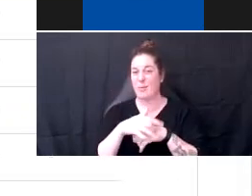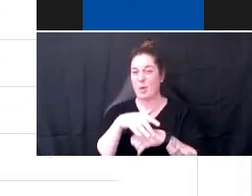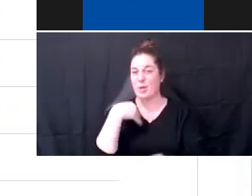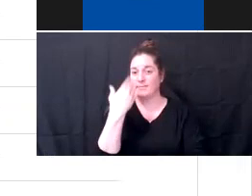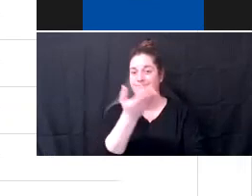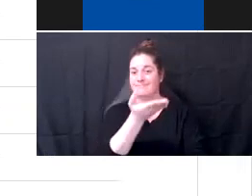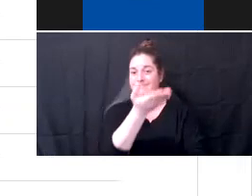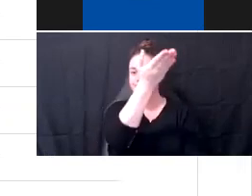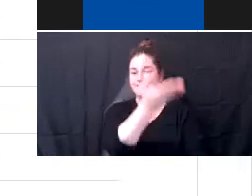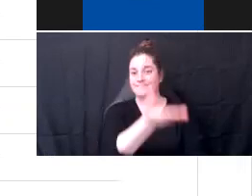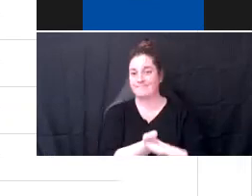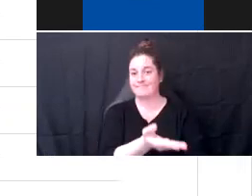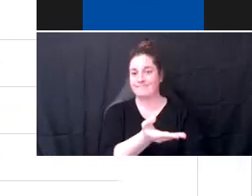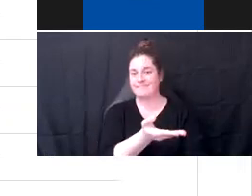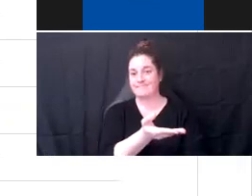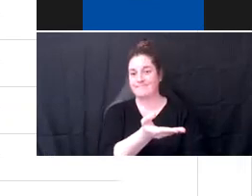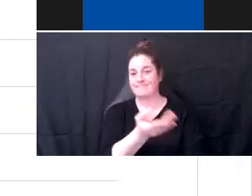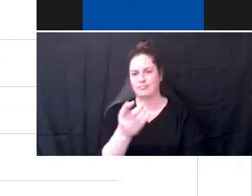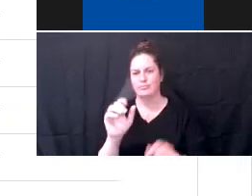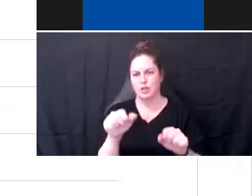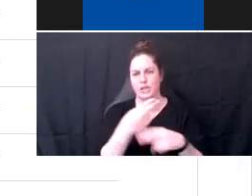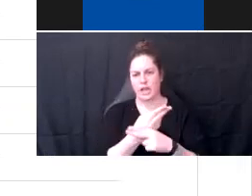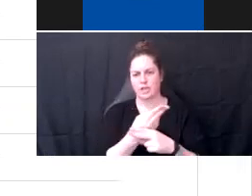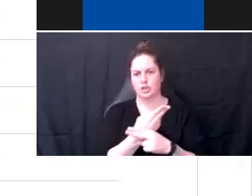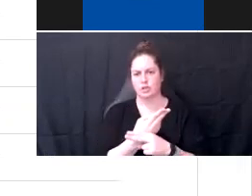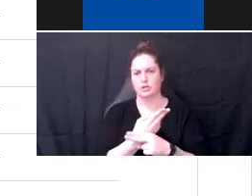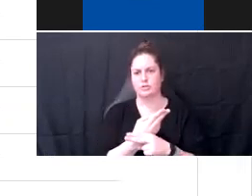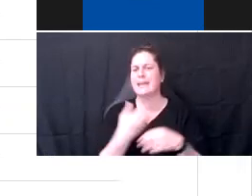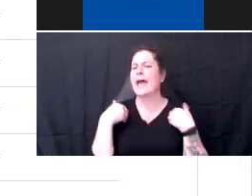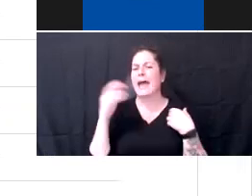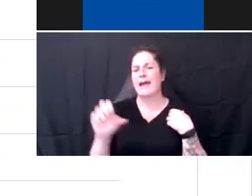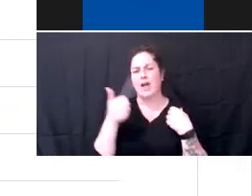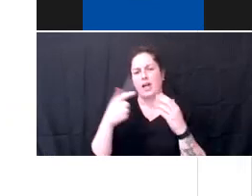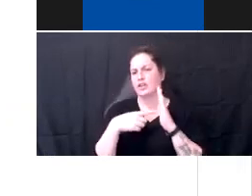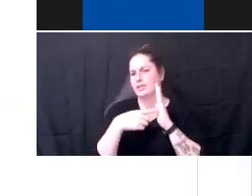that you can rely on. And then there are some other great examples done